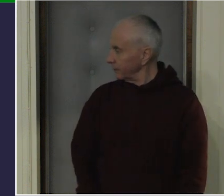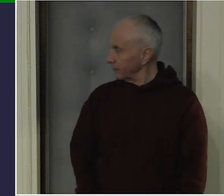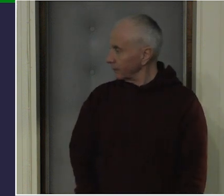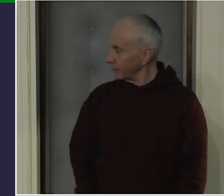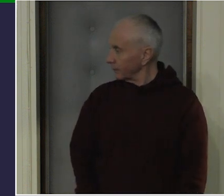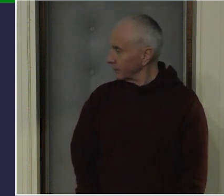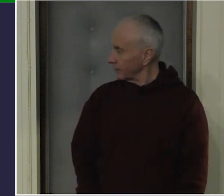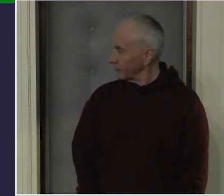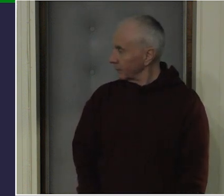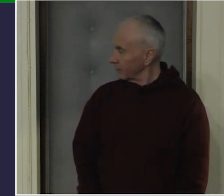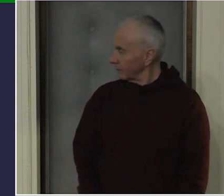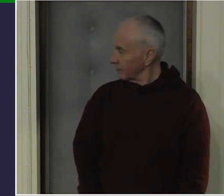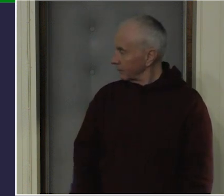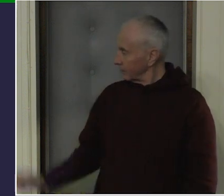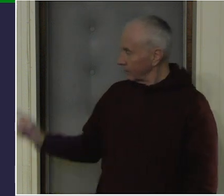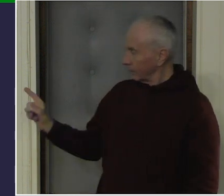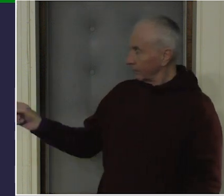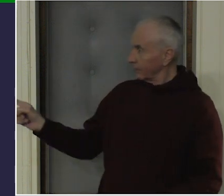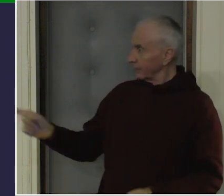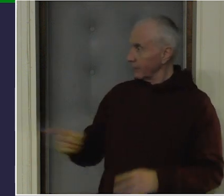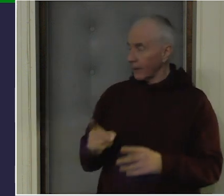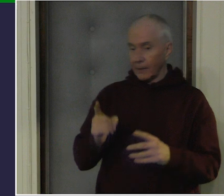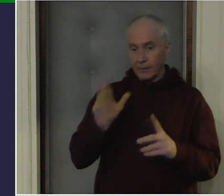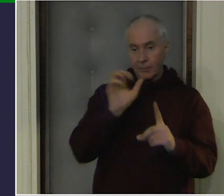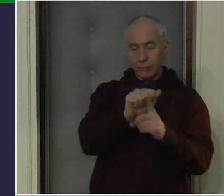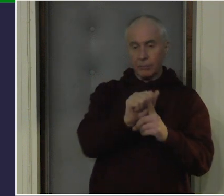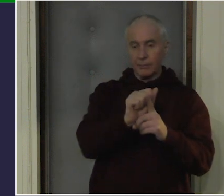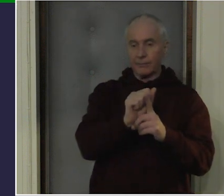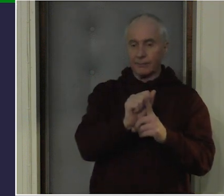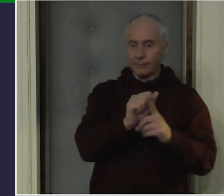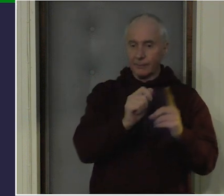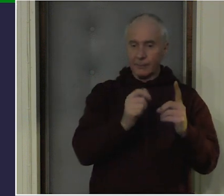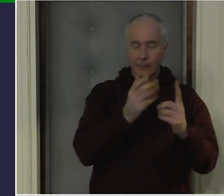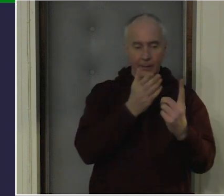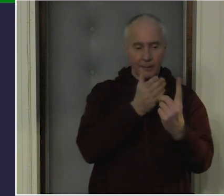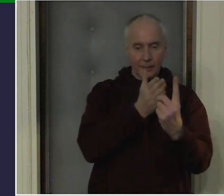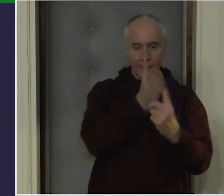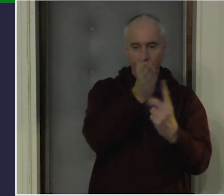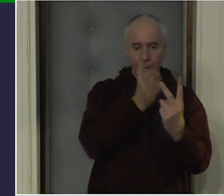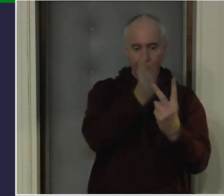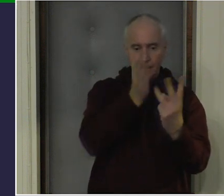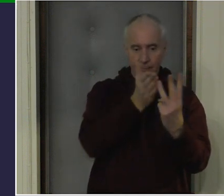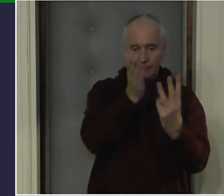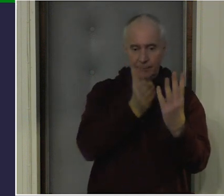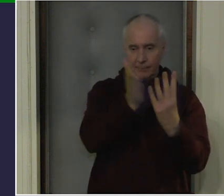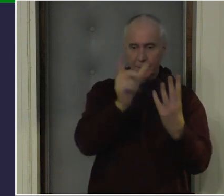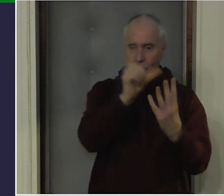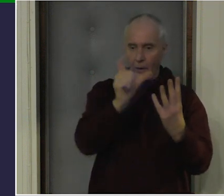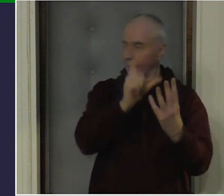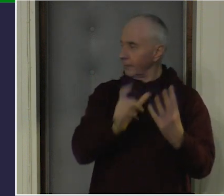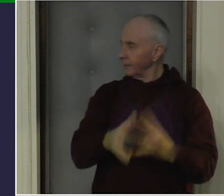If I get this right, there you see the light has been split according to its colour. Now I'll try and turn that up a